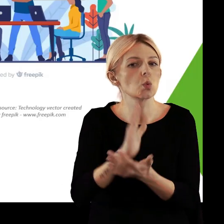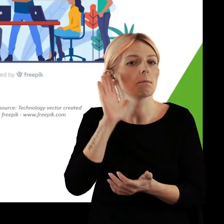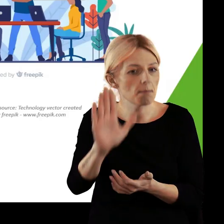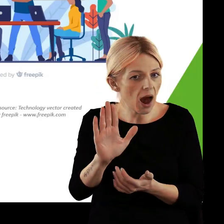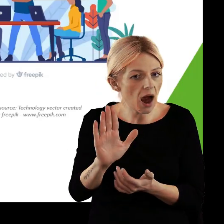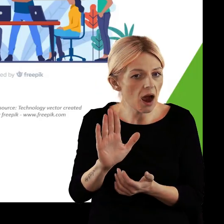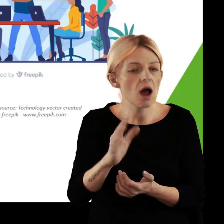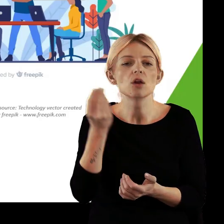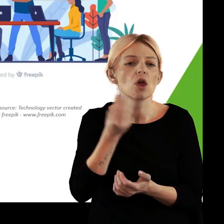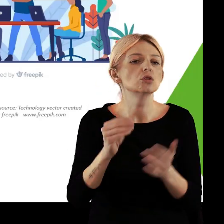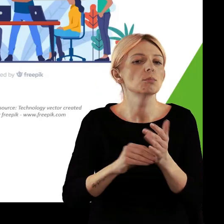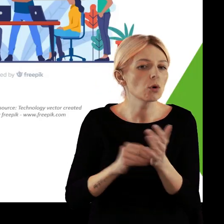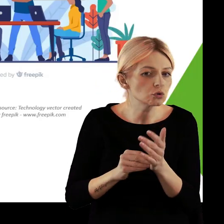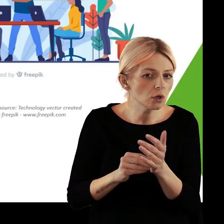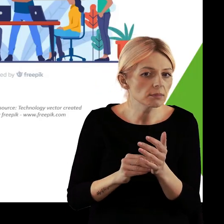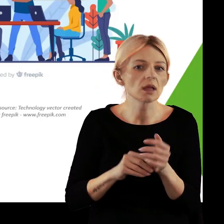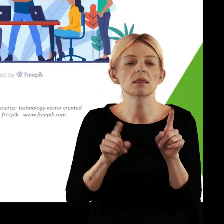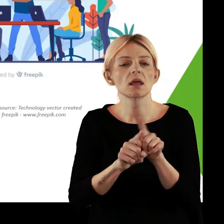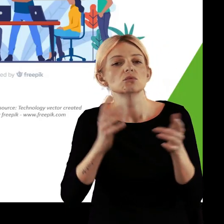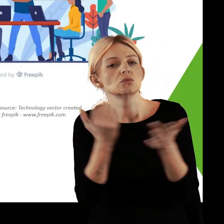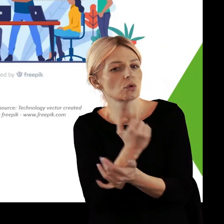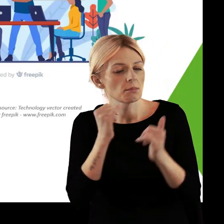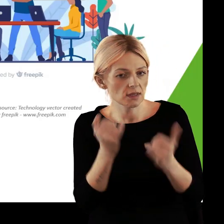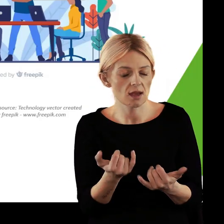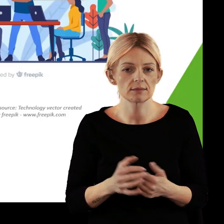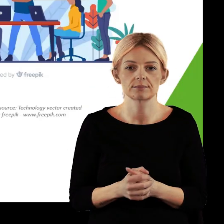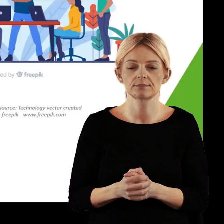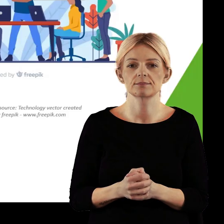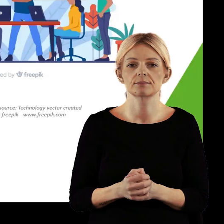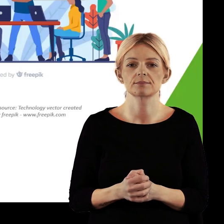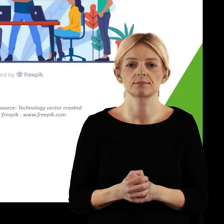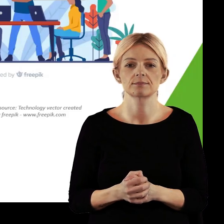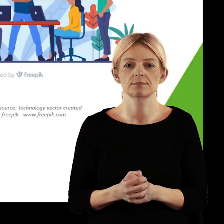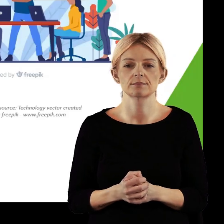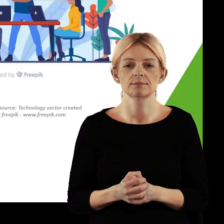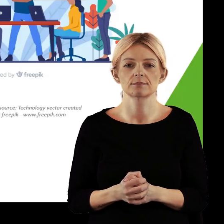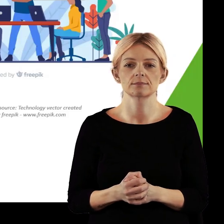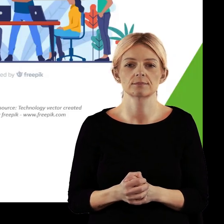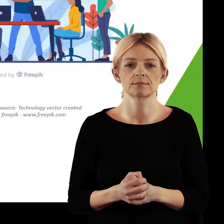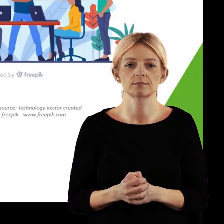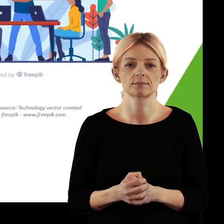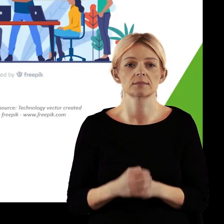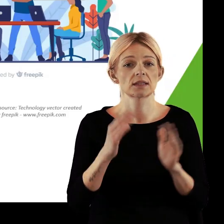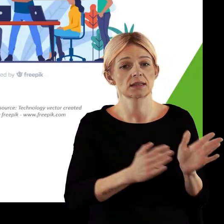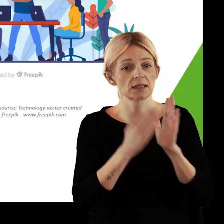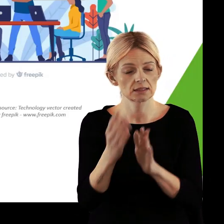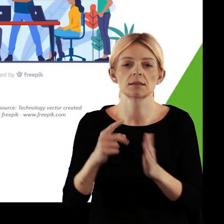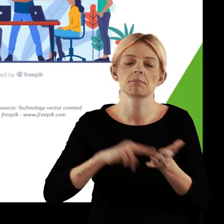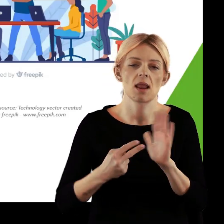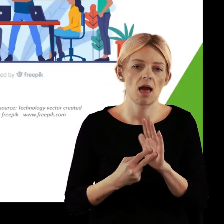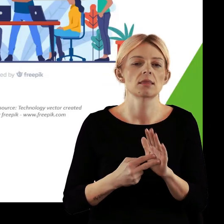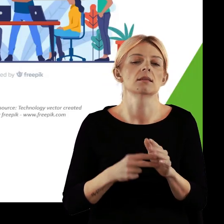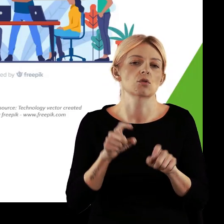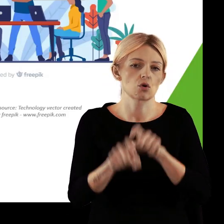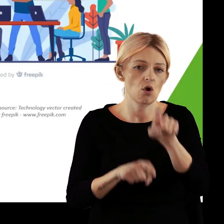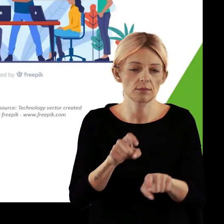them. Then plan specific stages for achieving a goal. In other